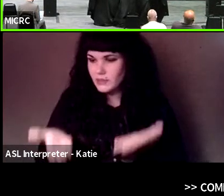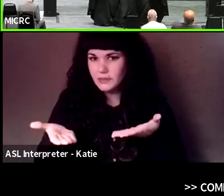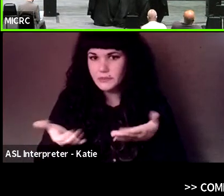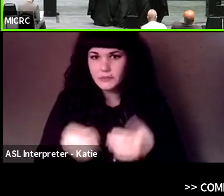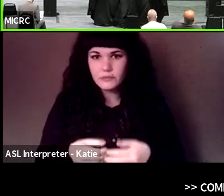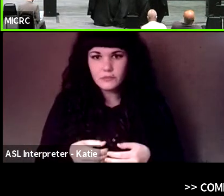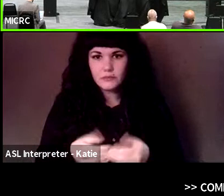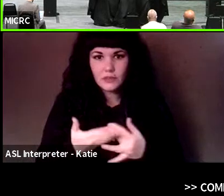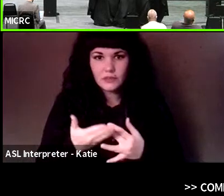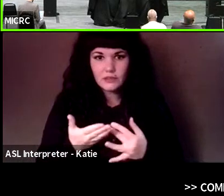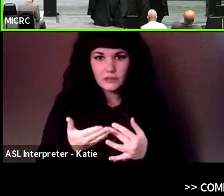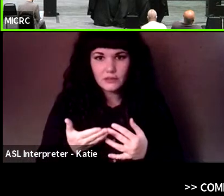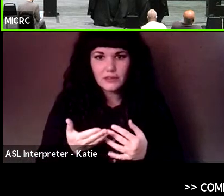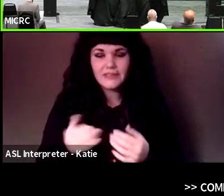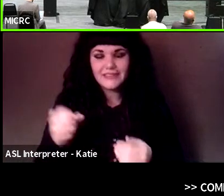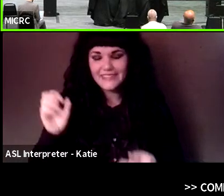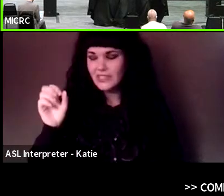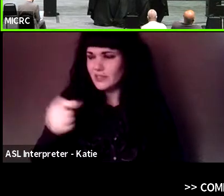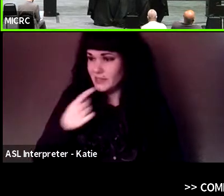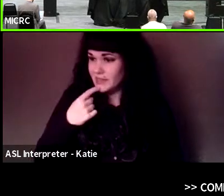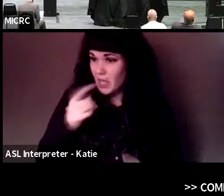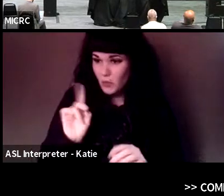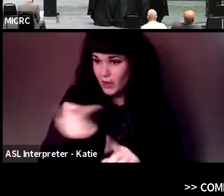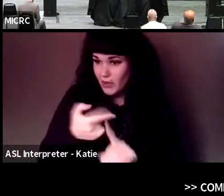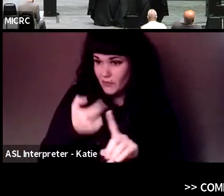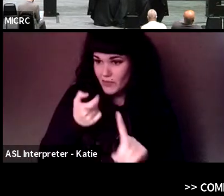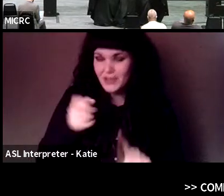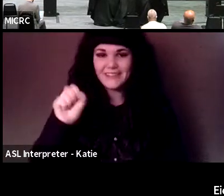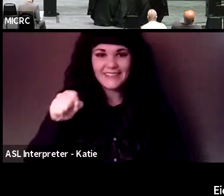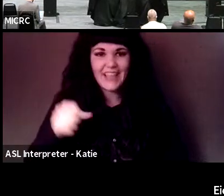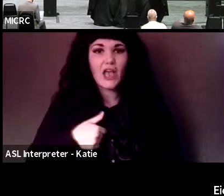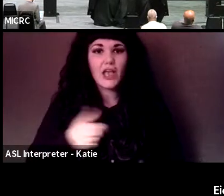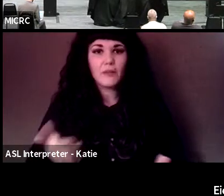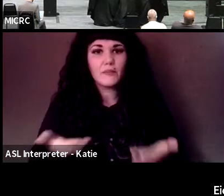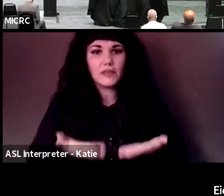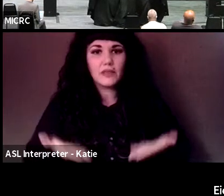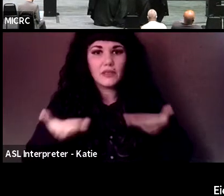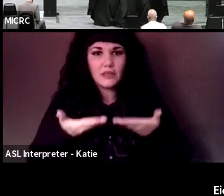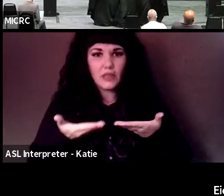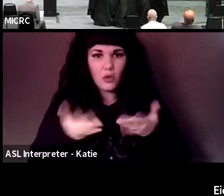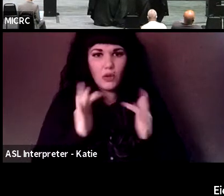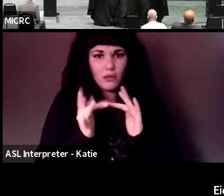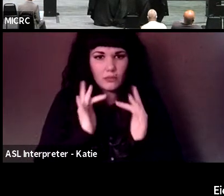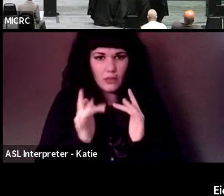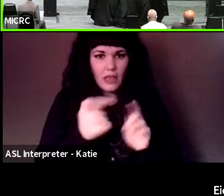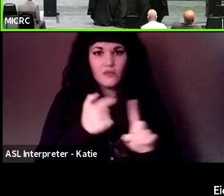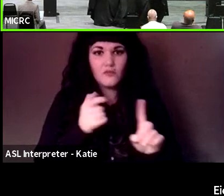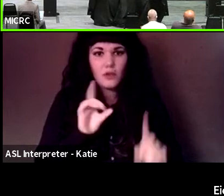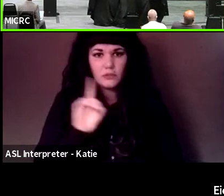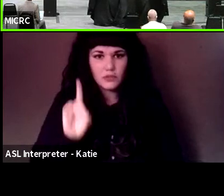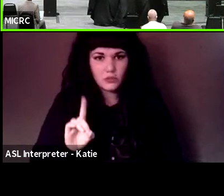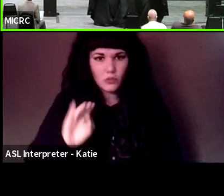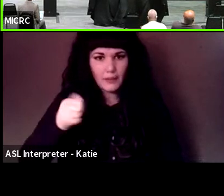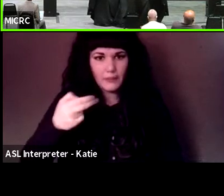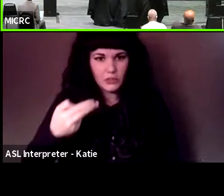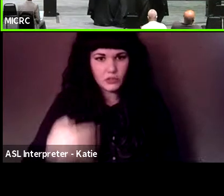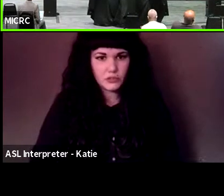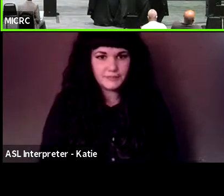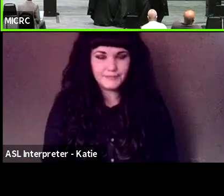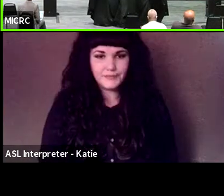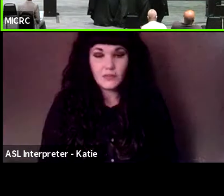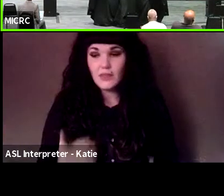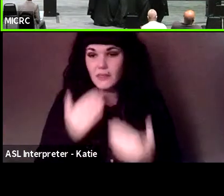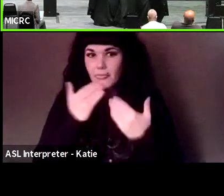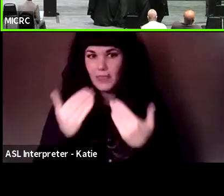Commissioner Kellum, can you state where you're attending from? And attending remotely from Detroit, Michigan. Thank you.